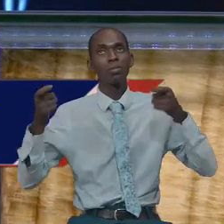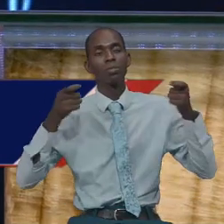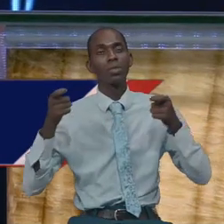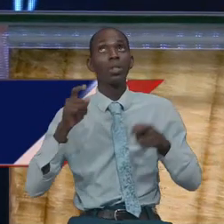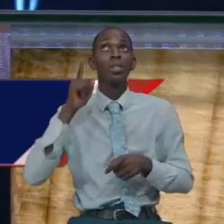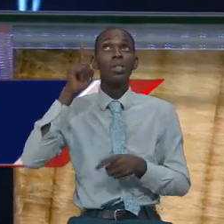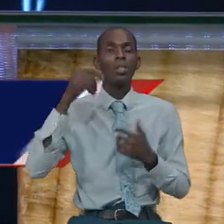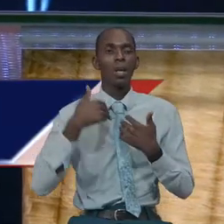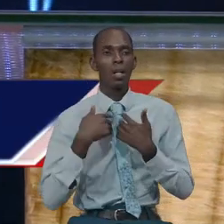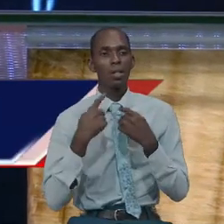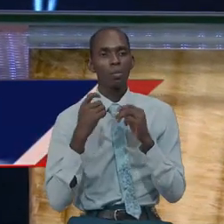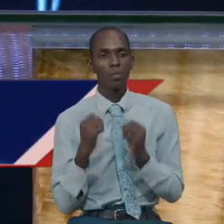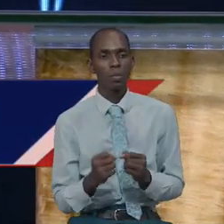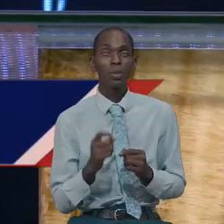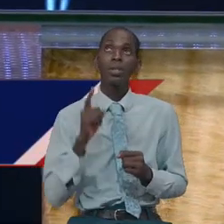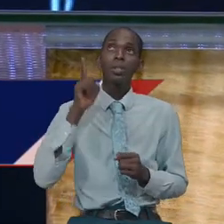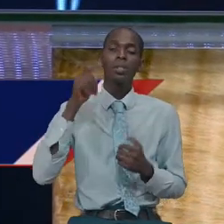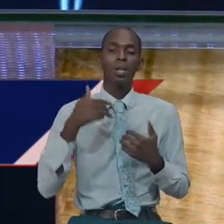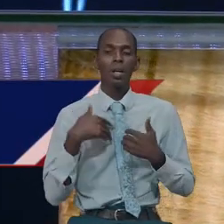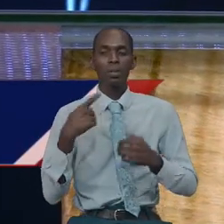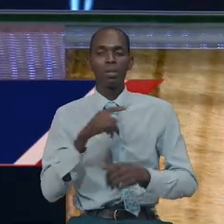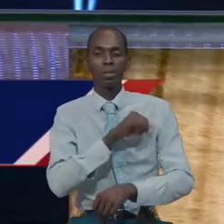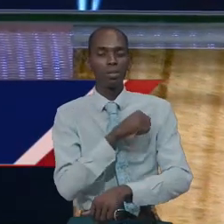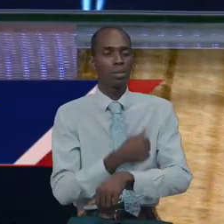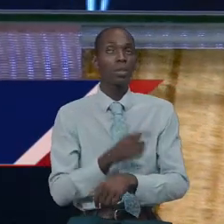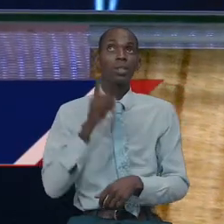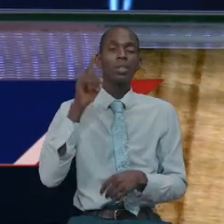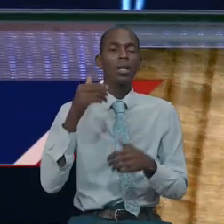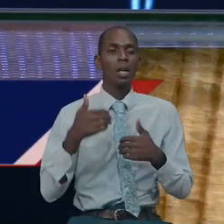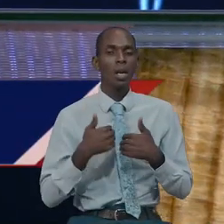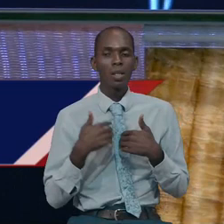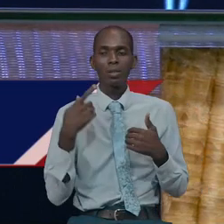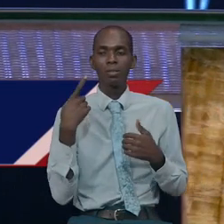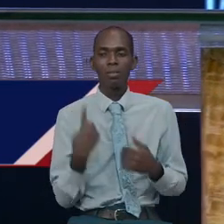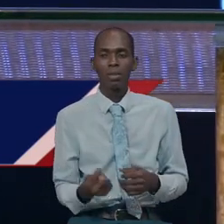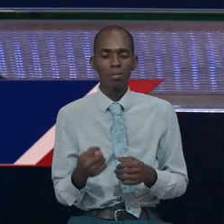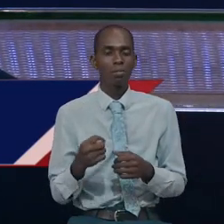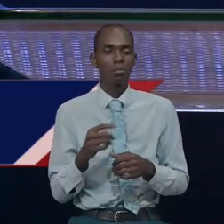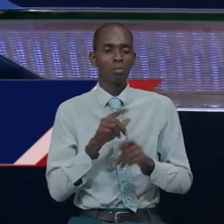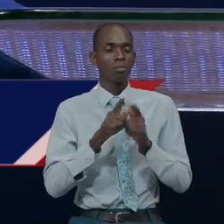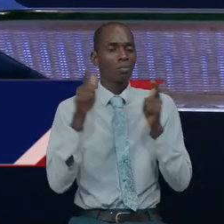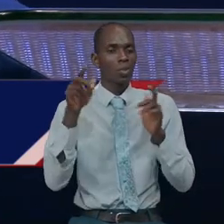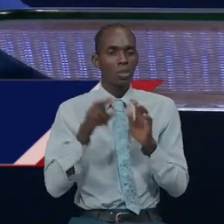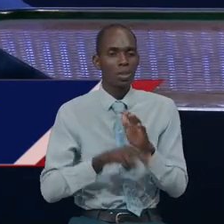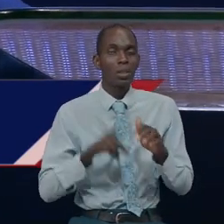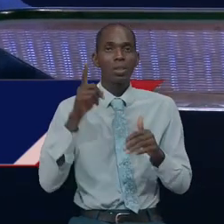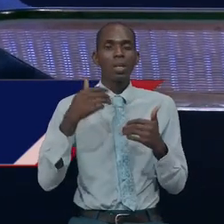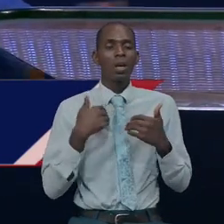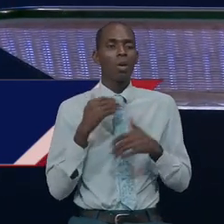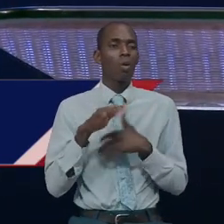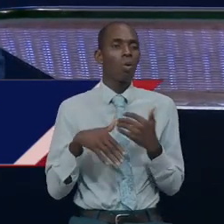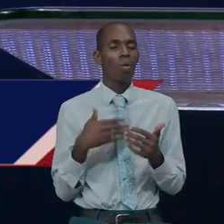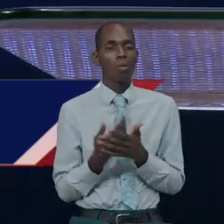the power. He has the authority. He has the majesty. He has the